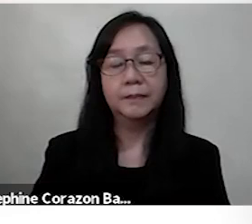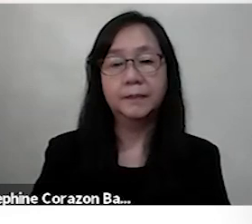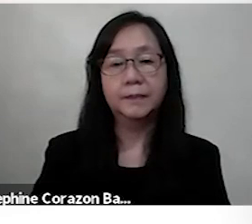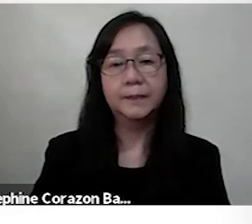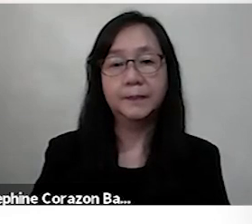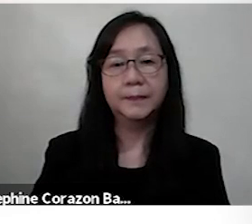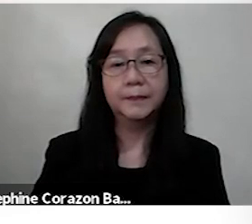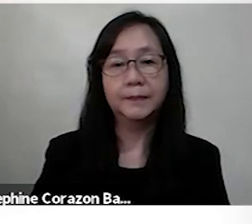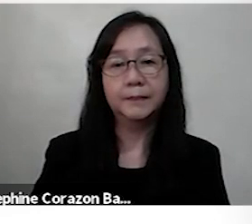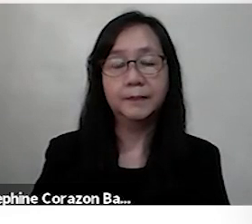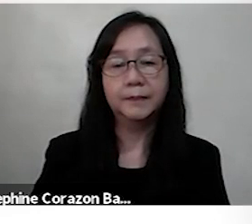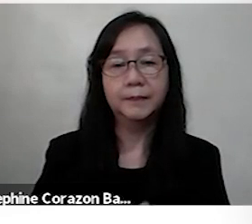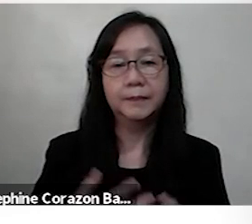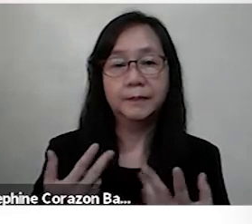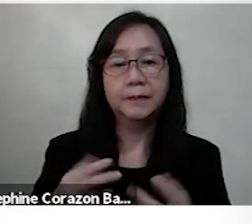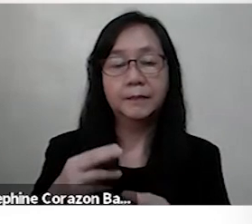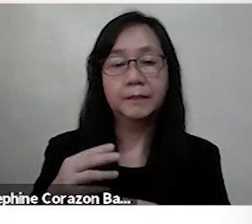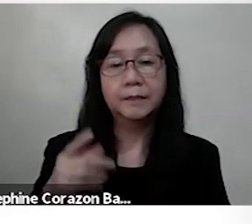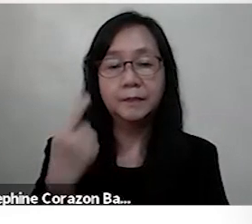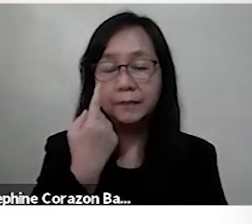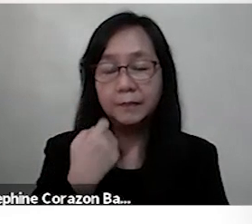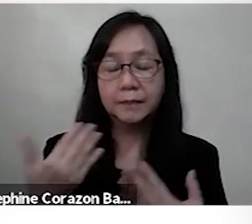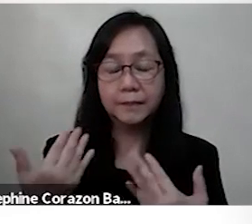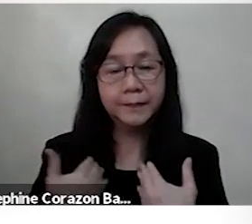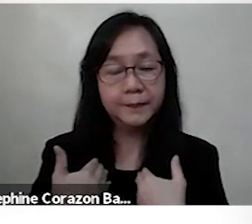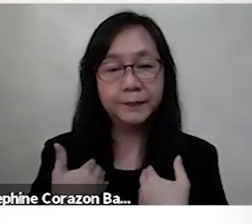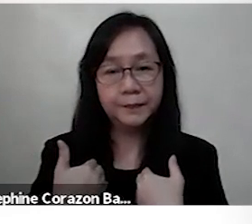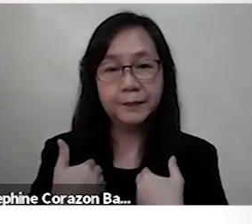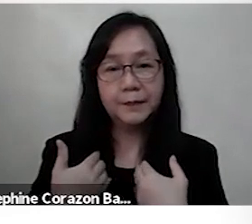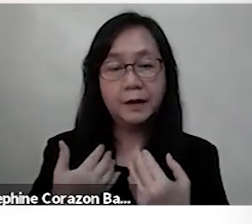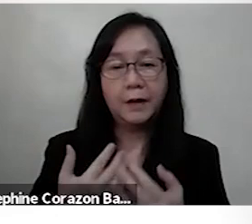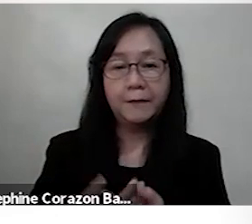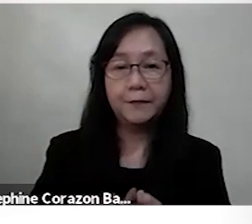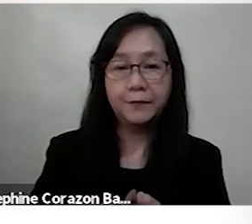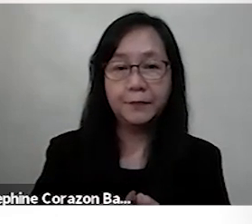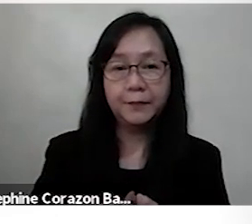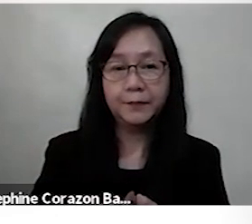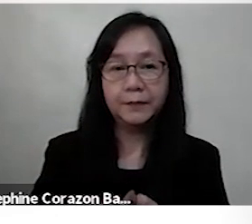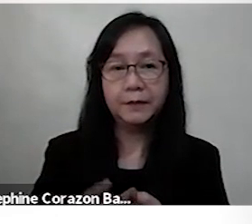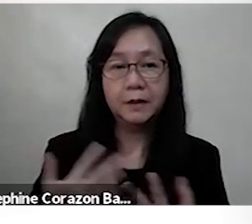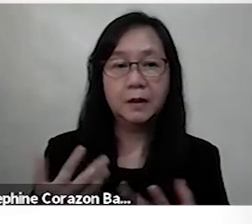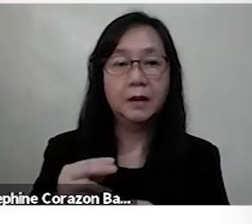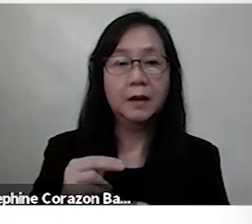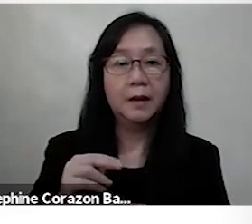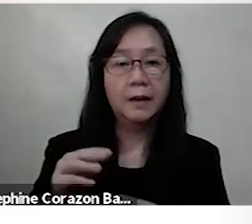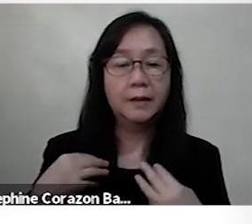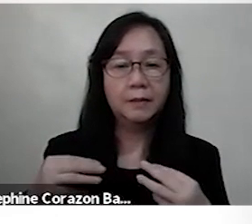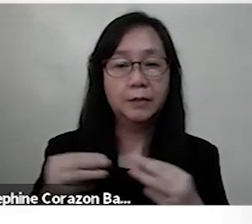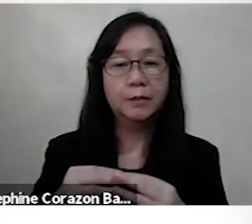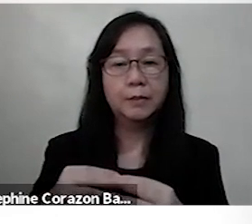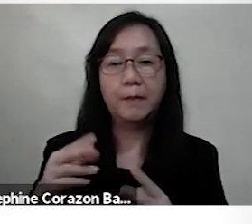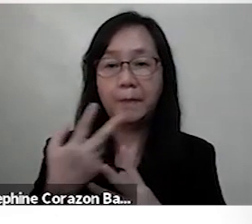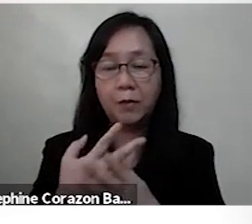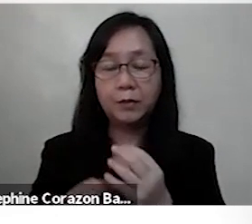CRC Cambodia coordinate and invite a member and CYLN,